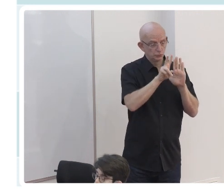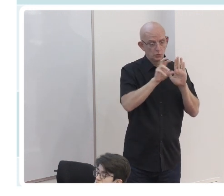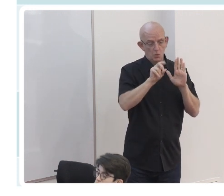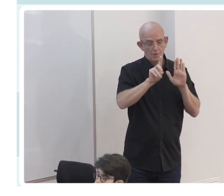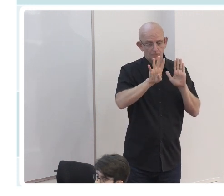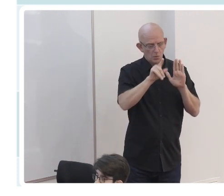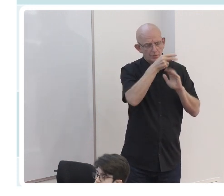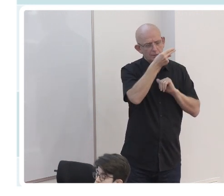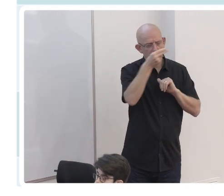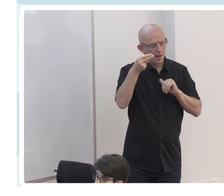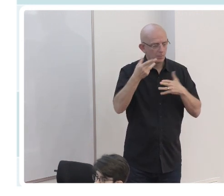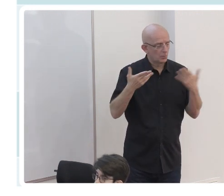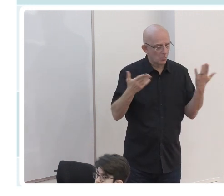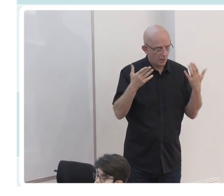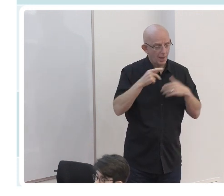shackling.